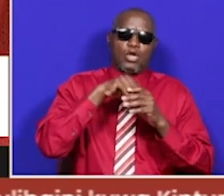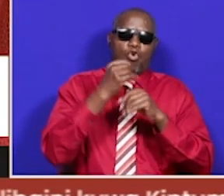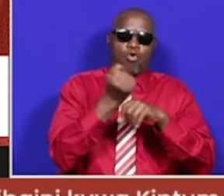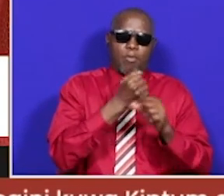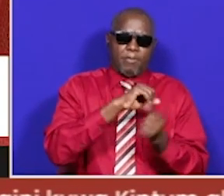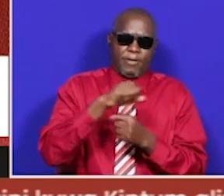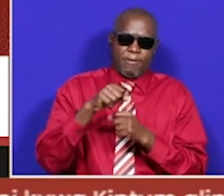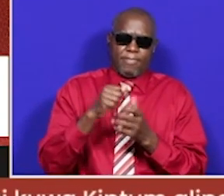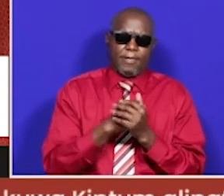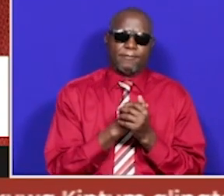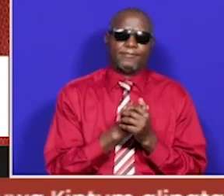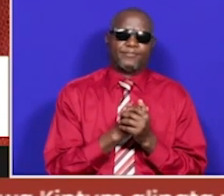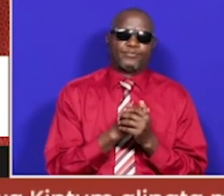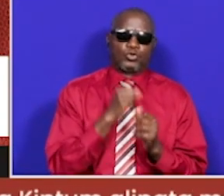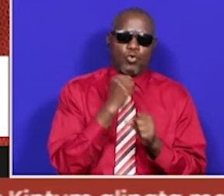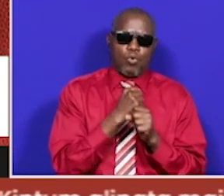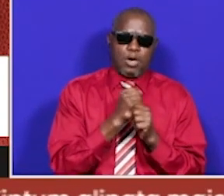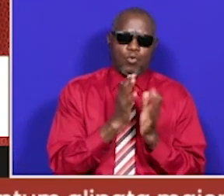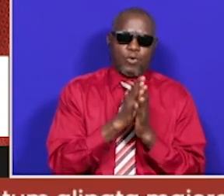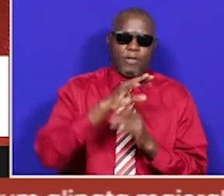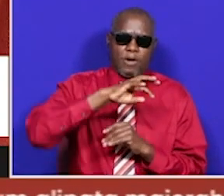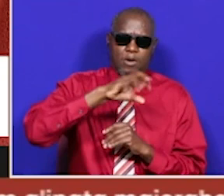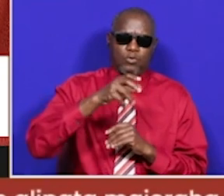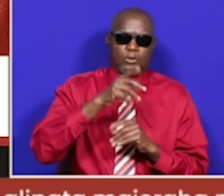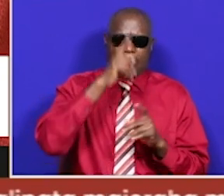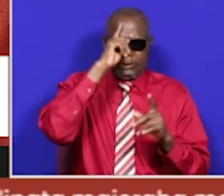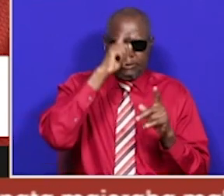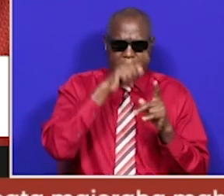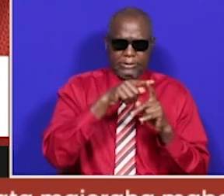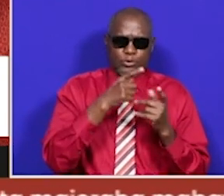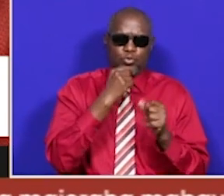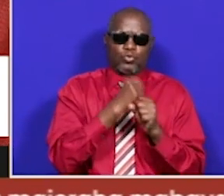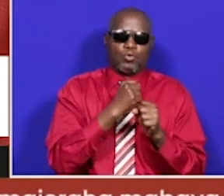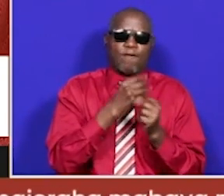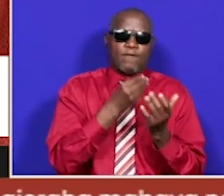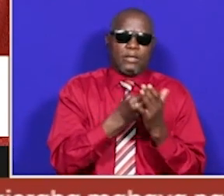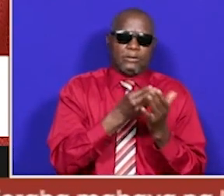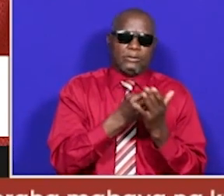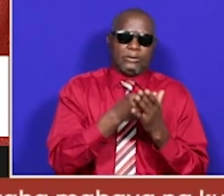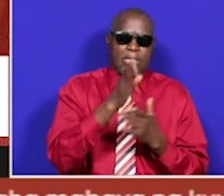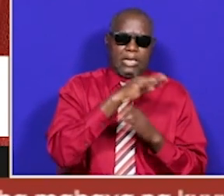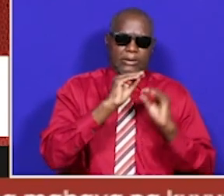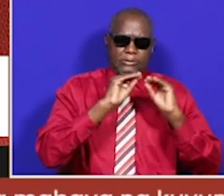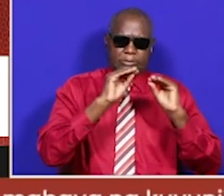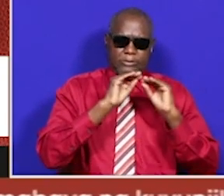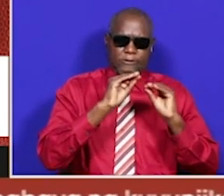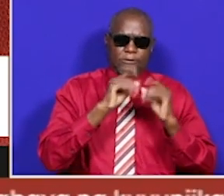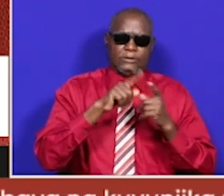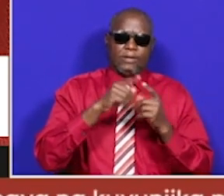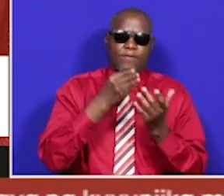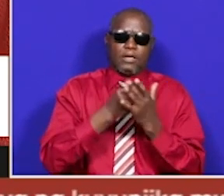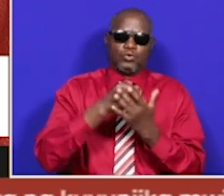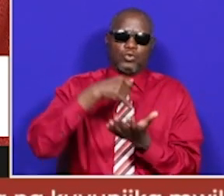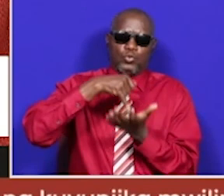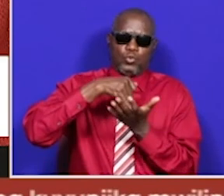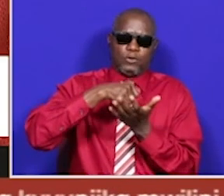The work that the county intends to do around financial literacy and financial inclusion.